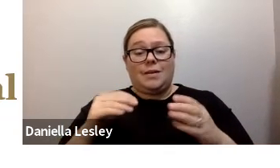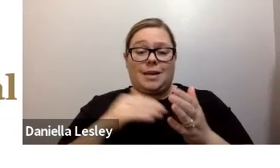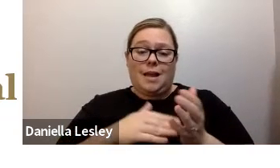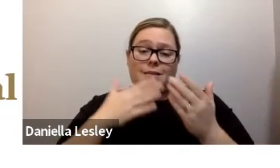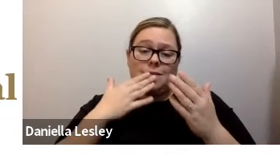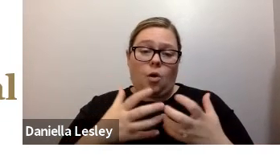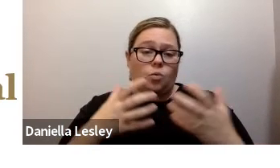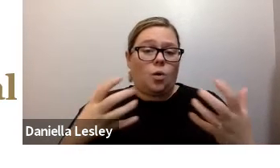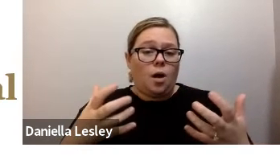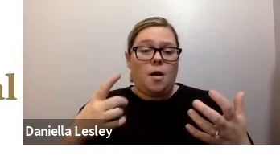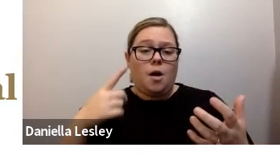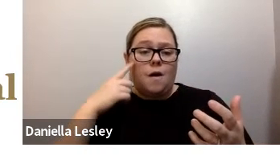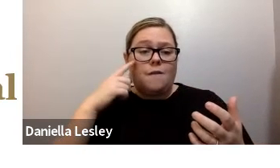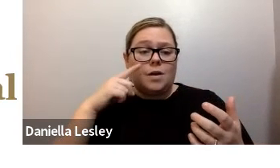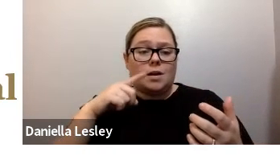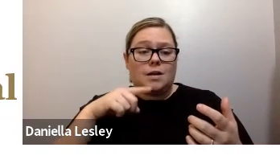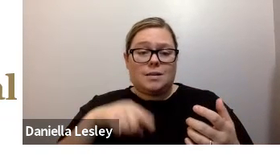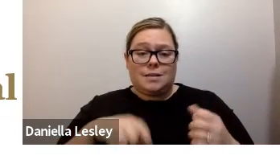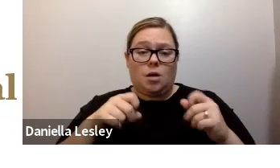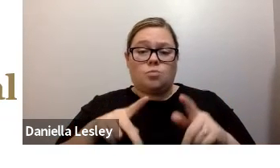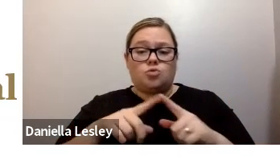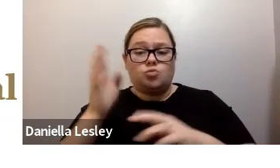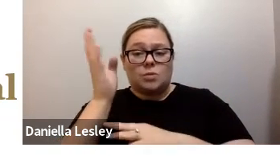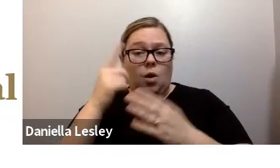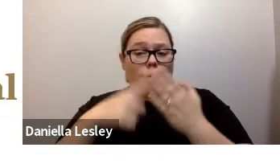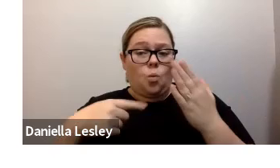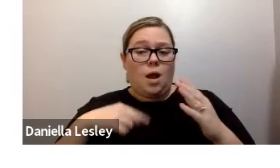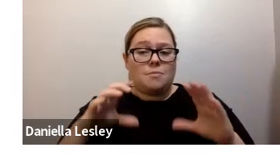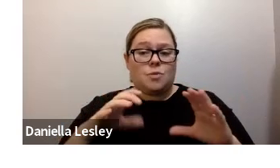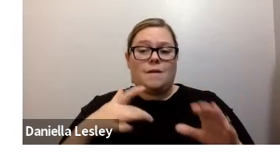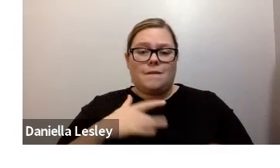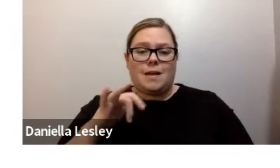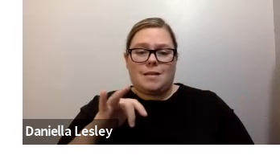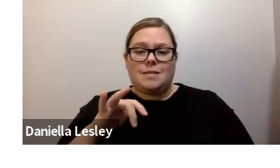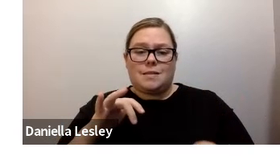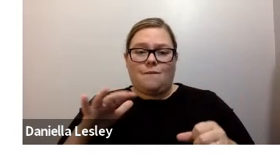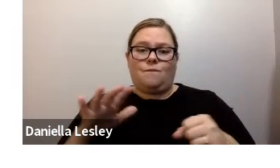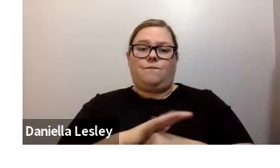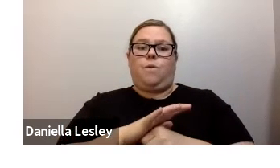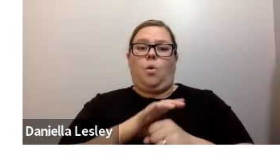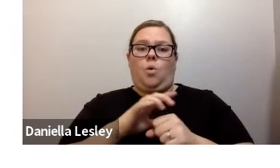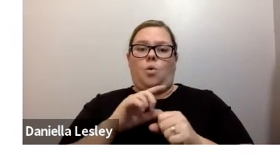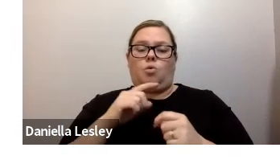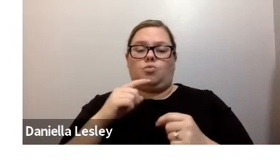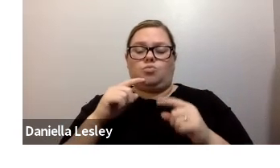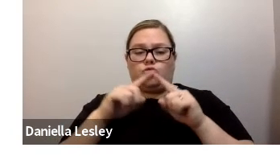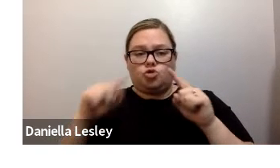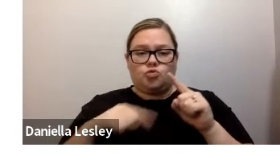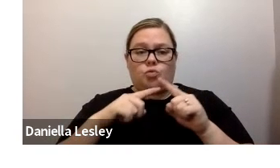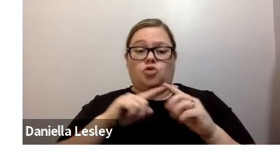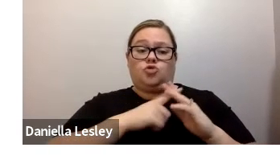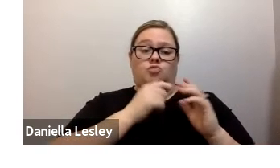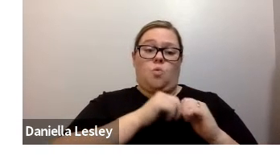very much for this opportunity to present what I have been doing. I feel like it's a full circle where I have started with RERCTech, and